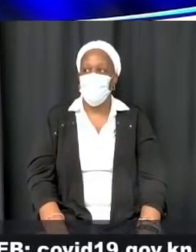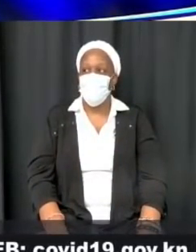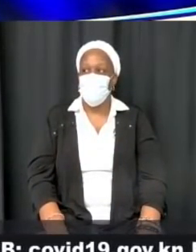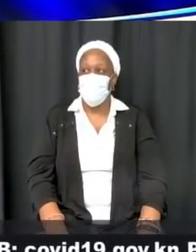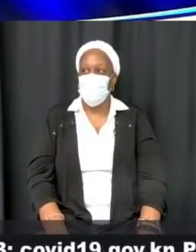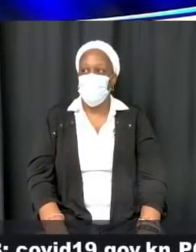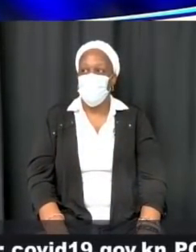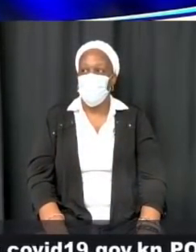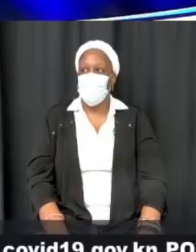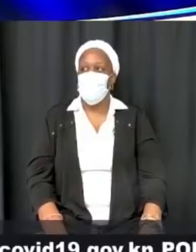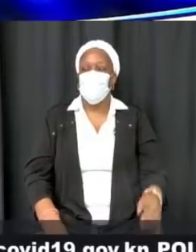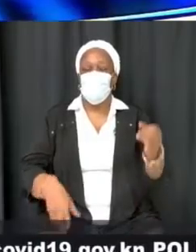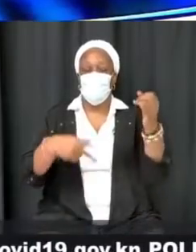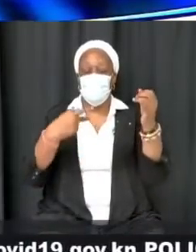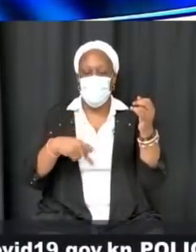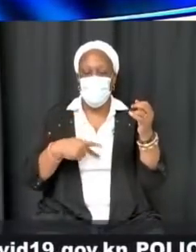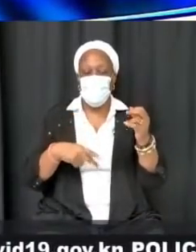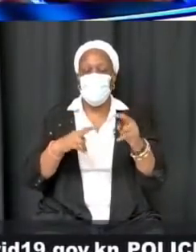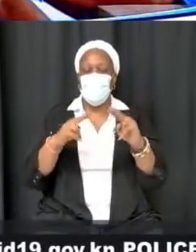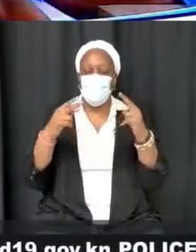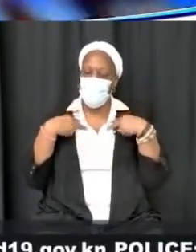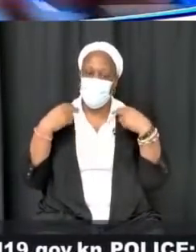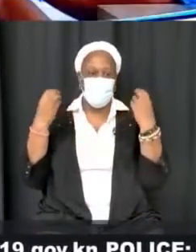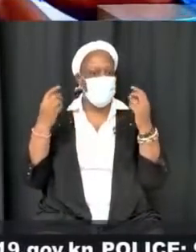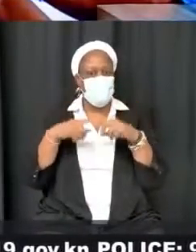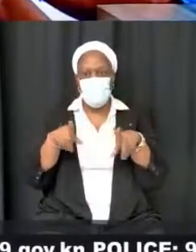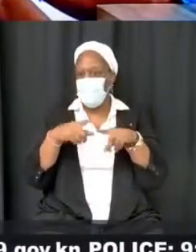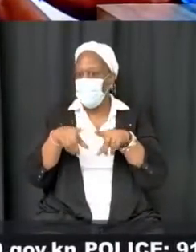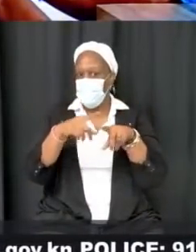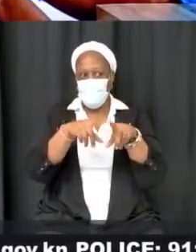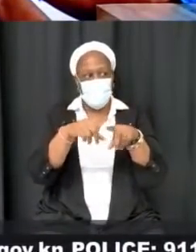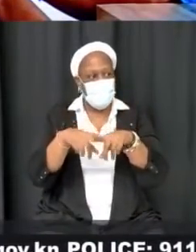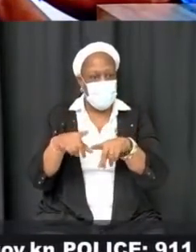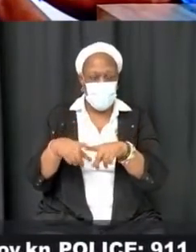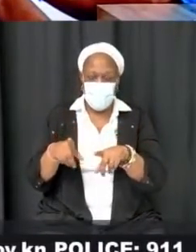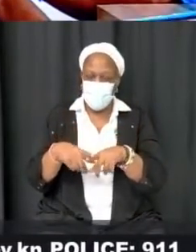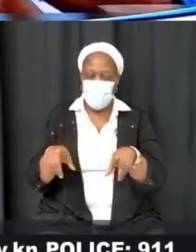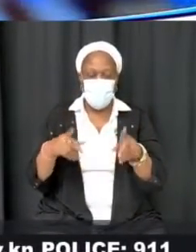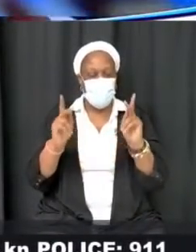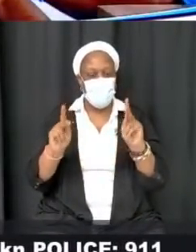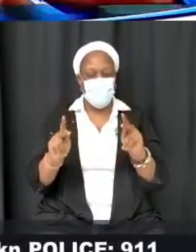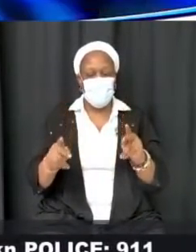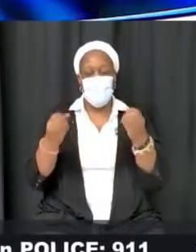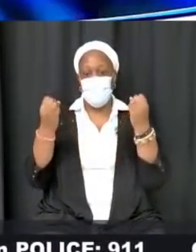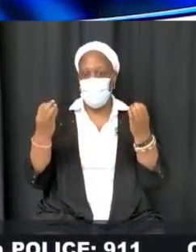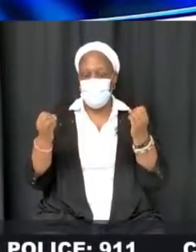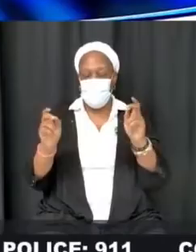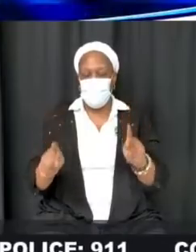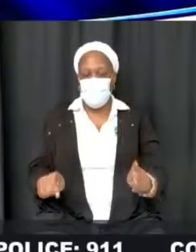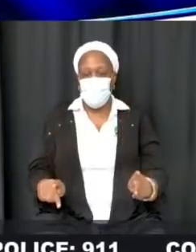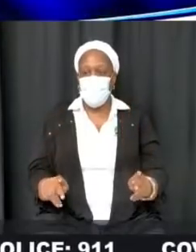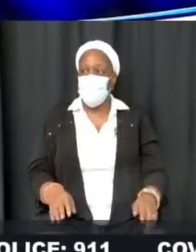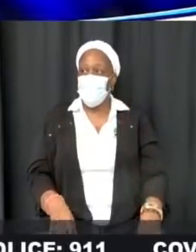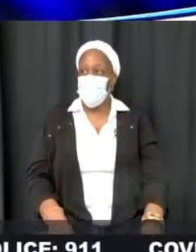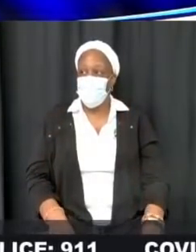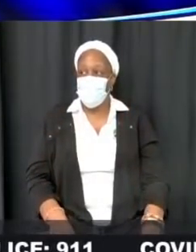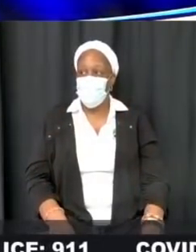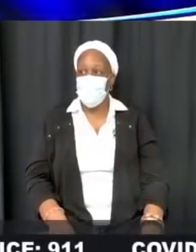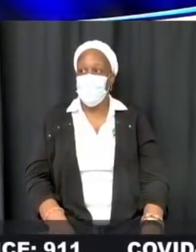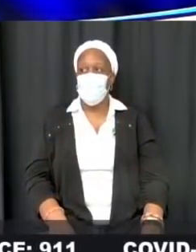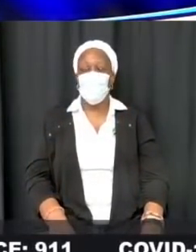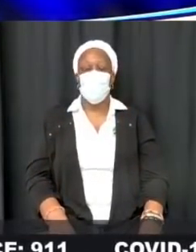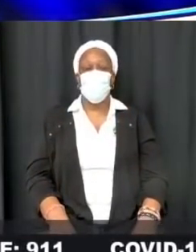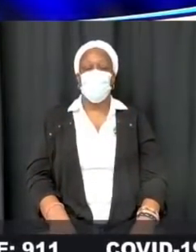community spread. These cases were picked up incidentally in Nevis, which means that Nevis also has community